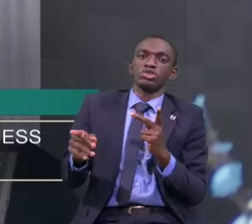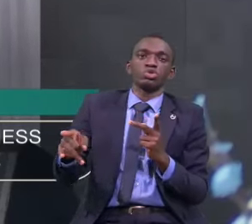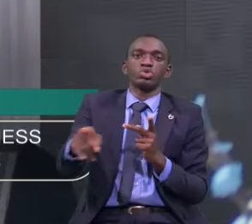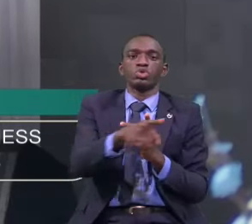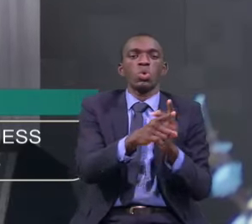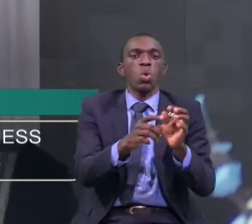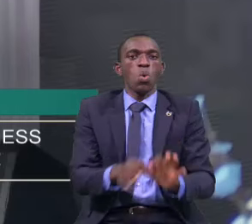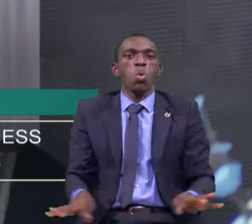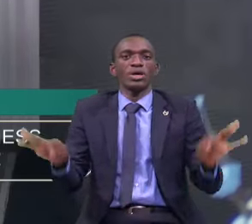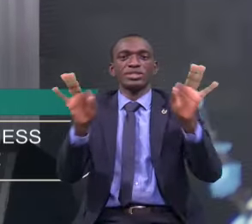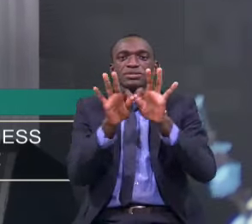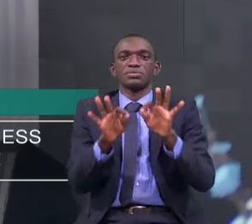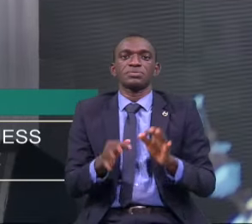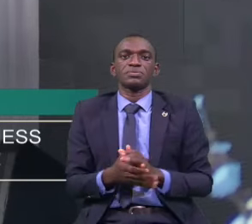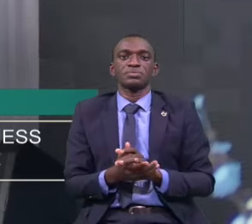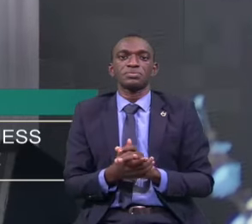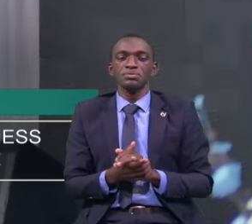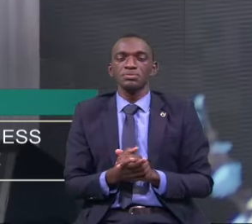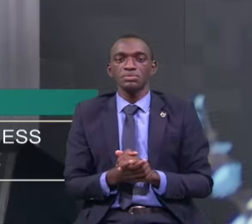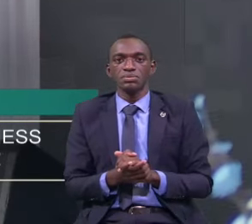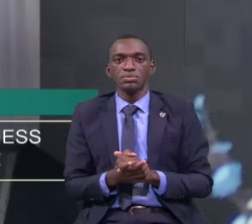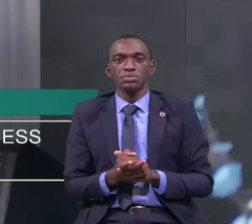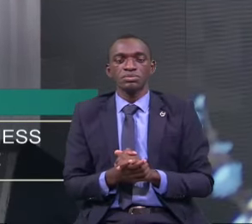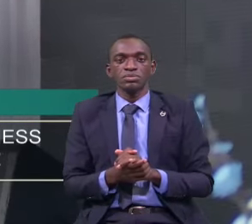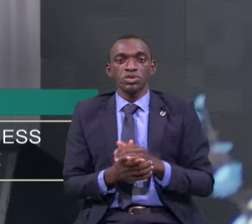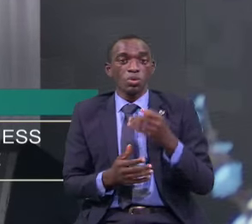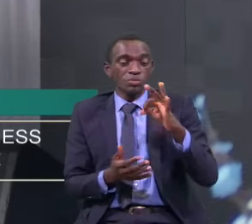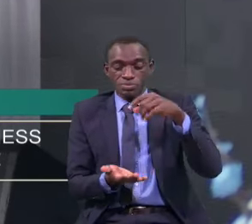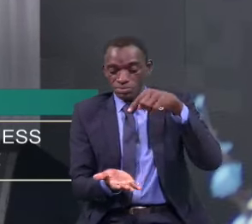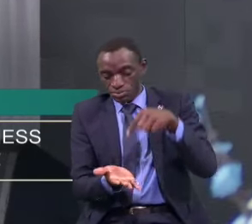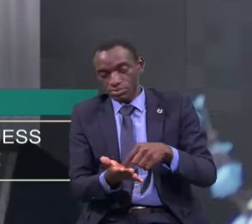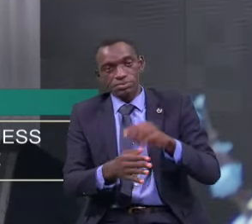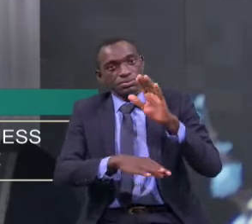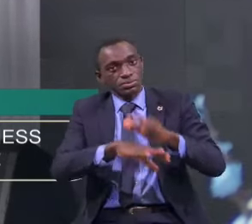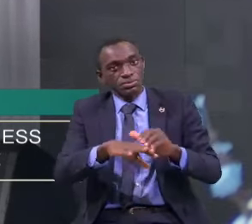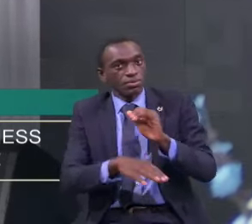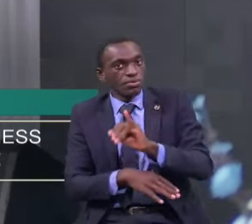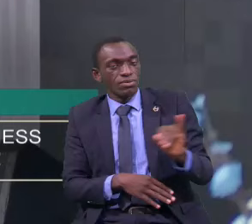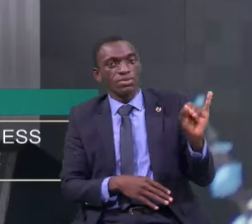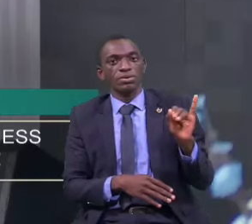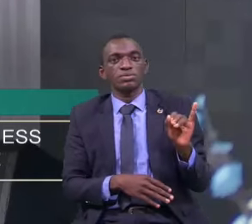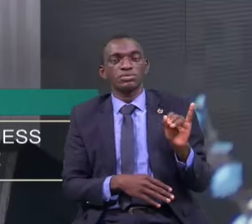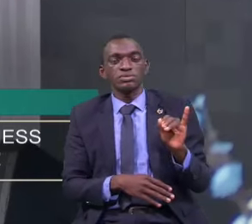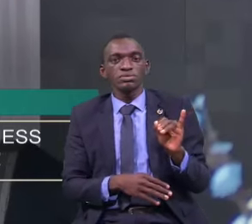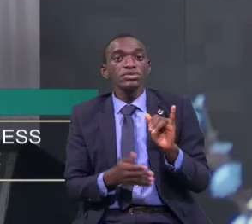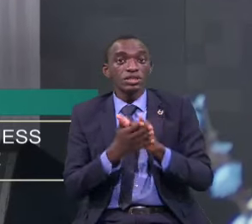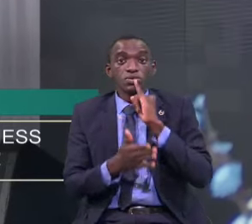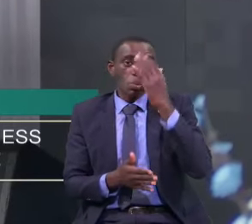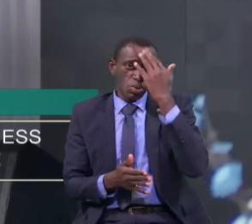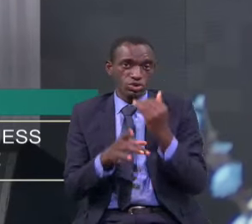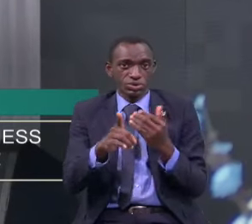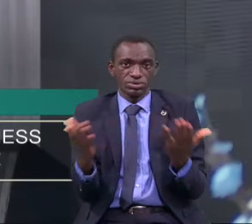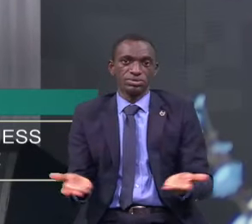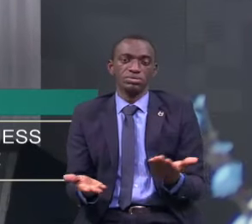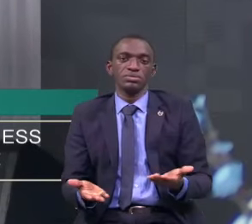of this calling de la vocation. That's why you are here. C'est pourquoi vous êtes ici. It's